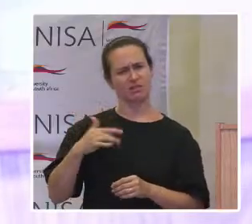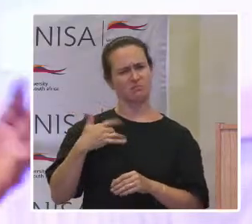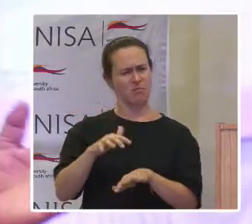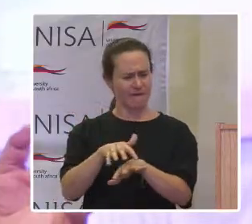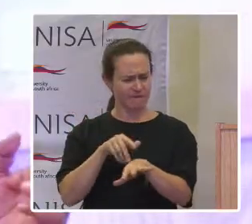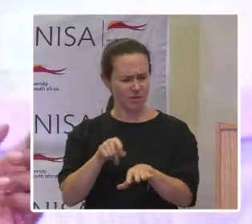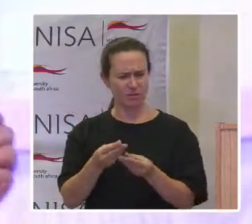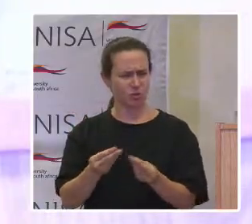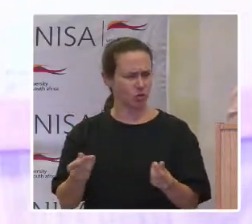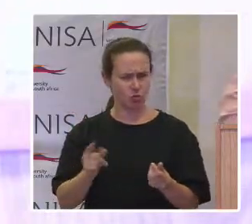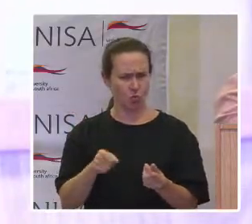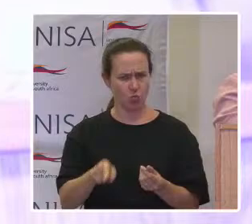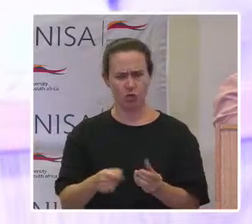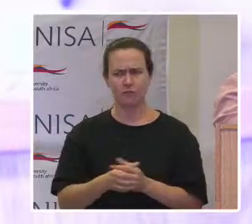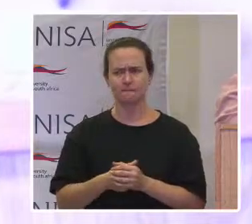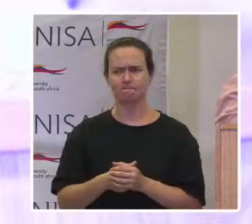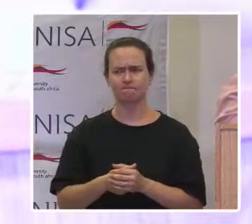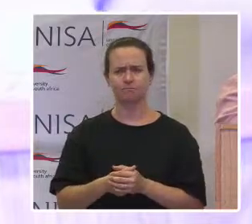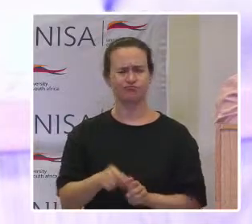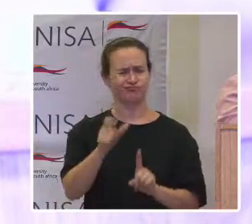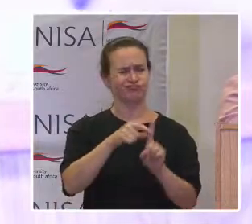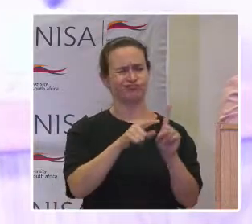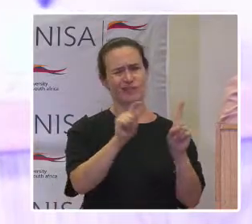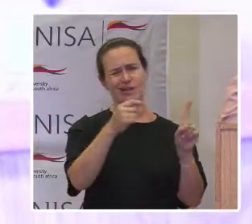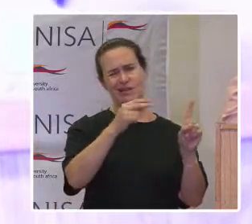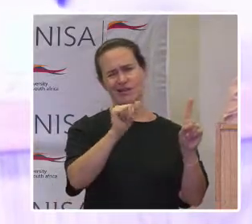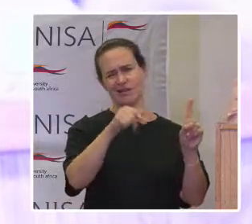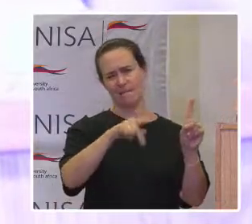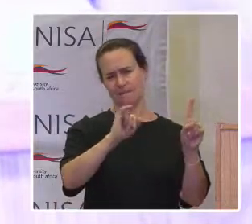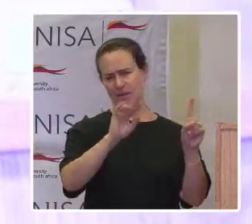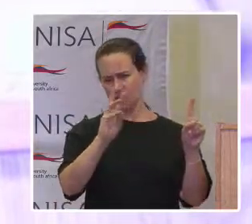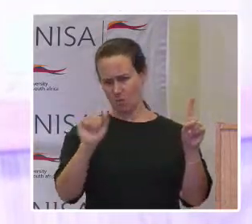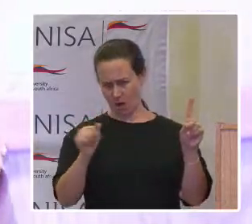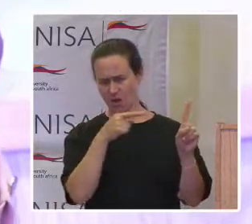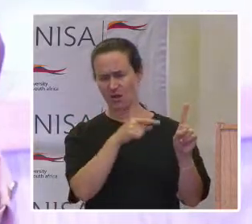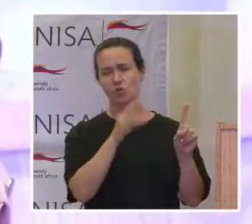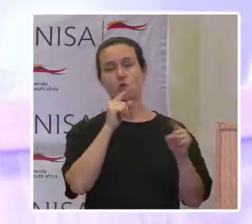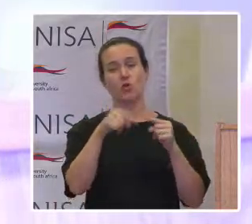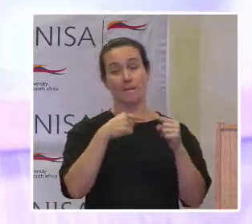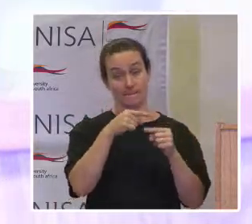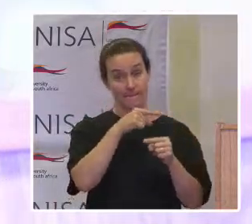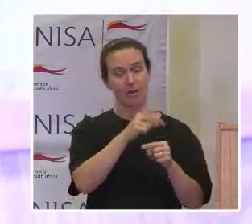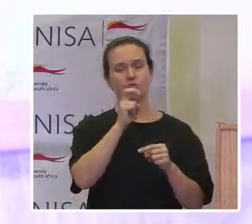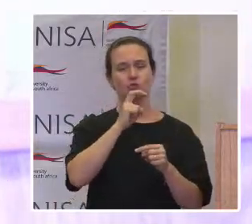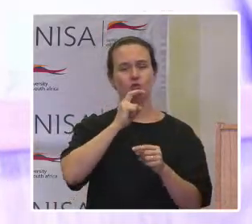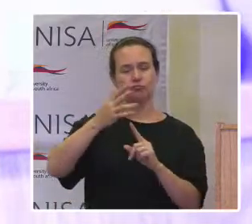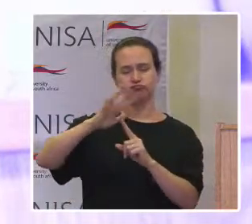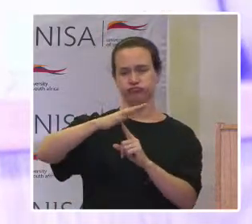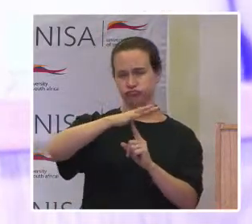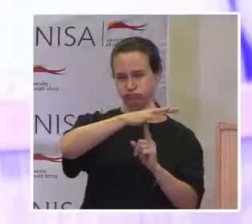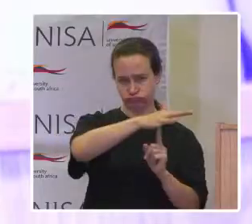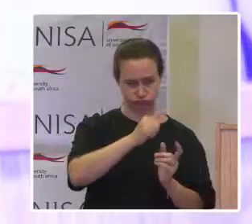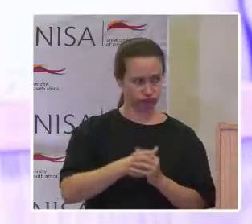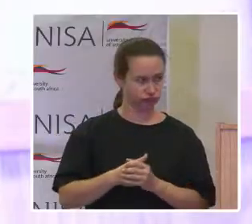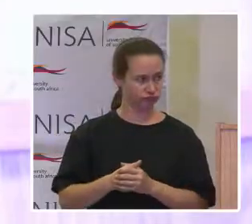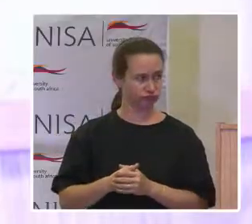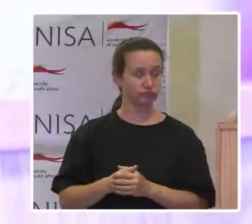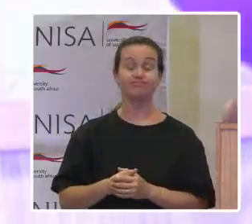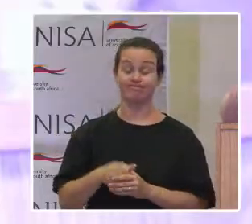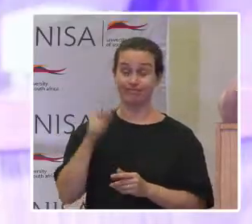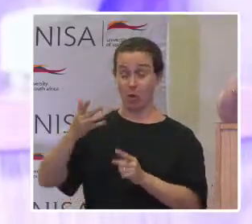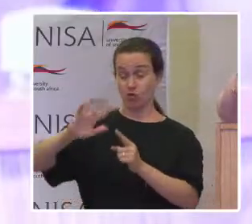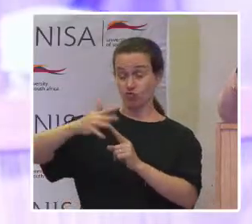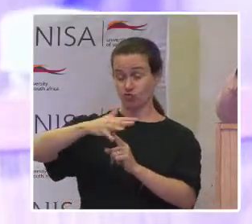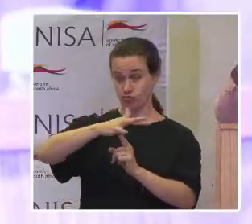farming solutions, I think Dr. Tapiwa had touched on the use of the drones. When we use the drones, they